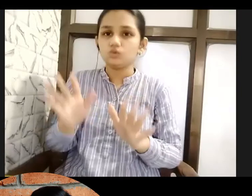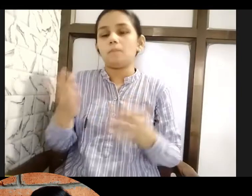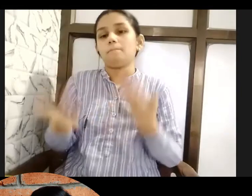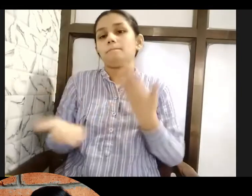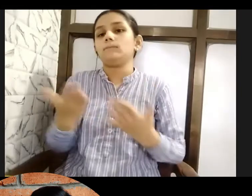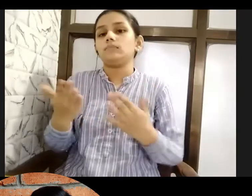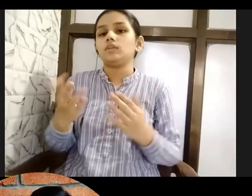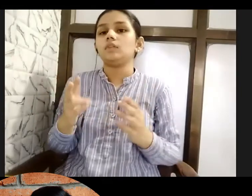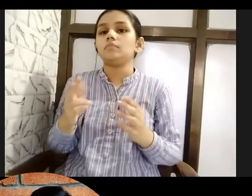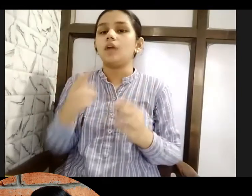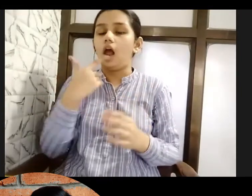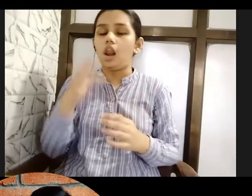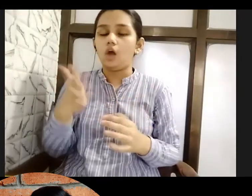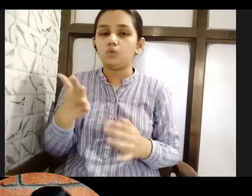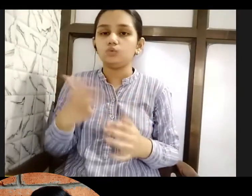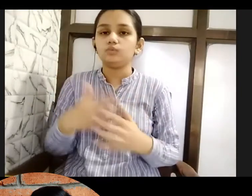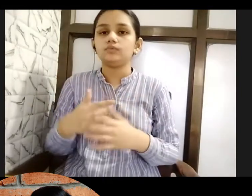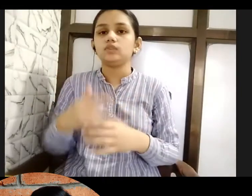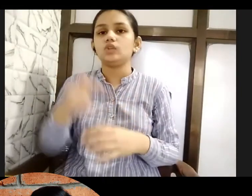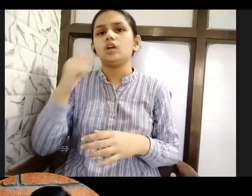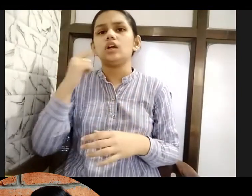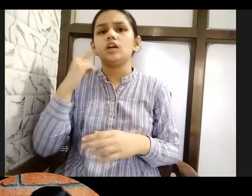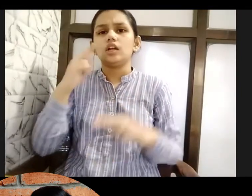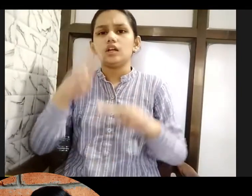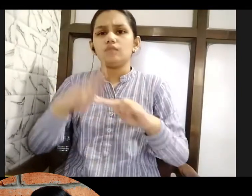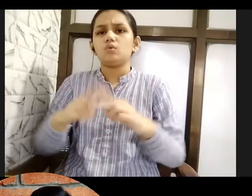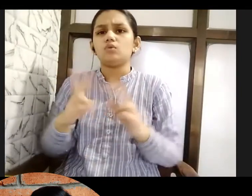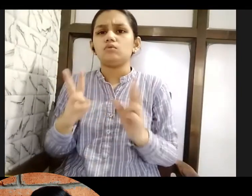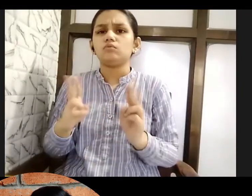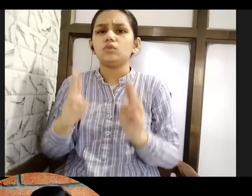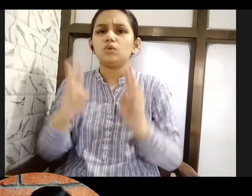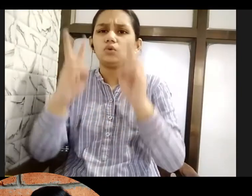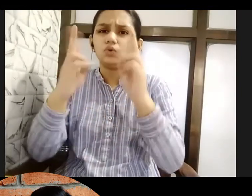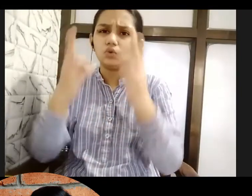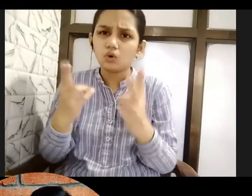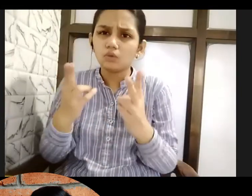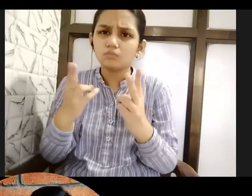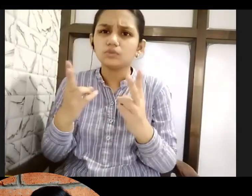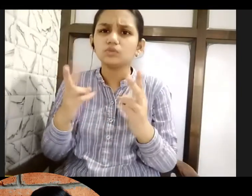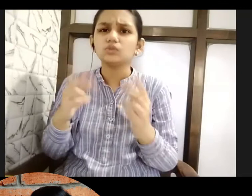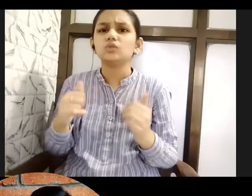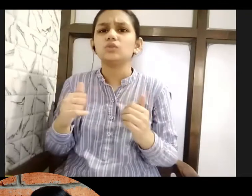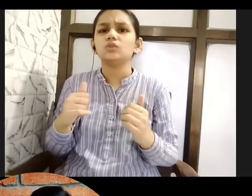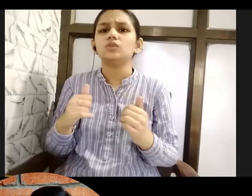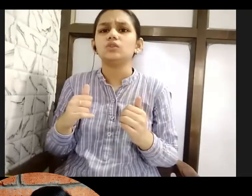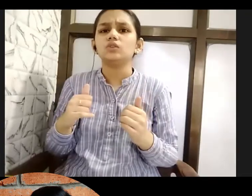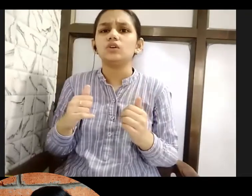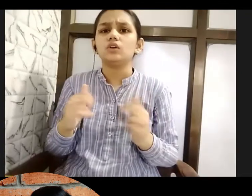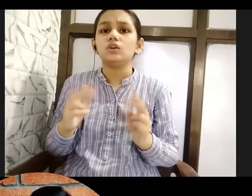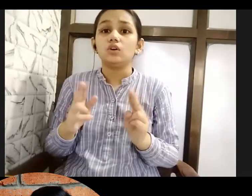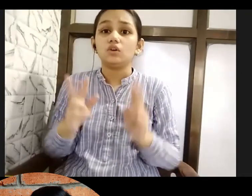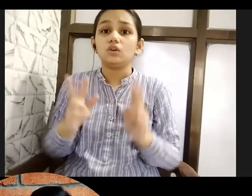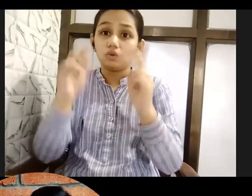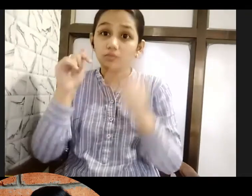crop it, you can easily crop it. So right now, if you see, I am able to crop it.